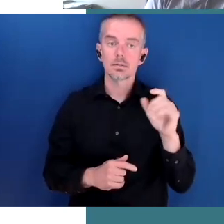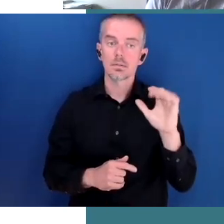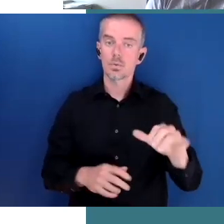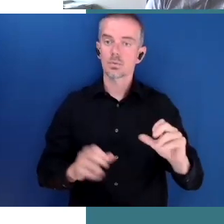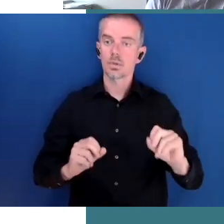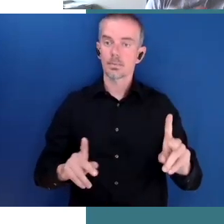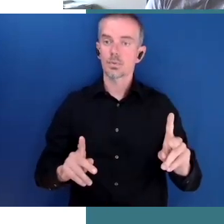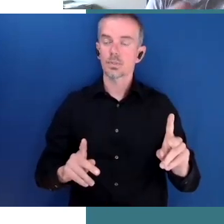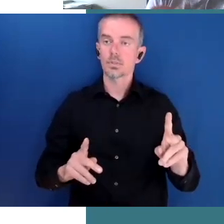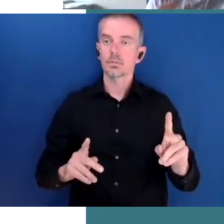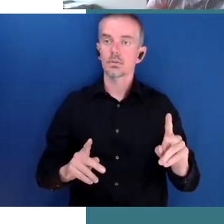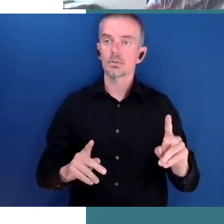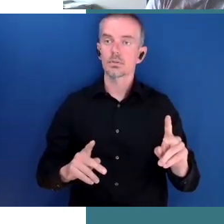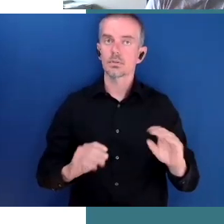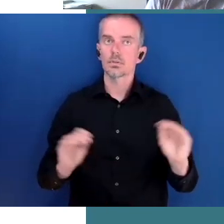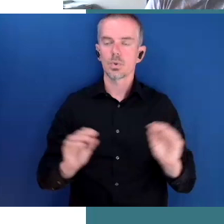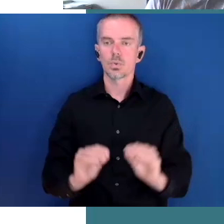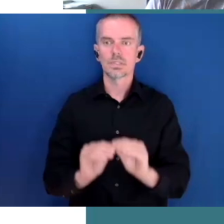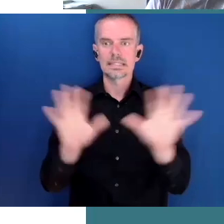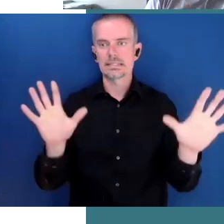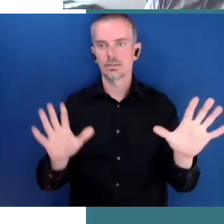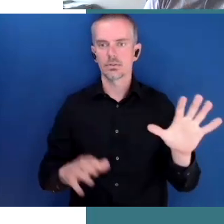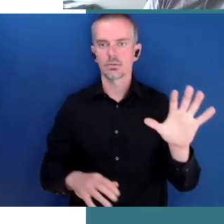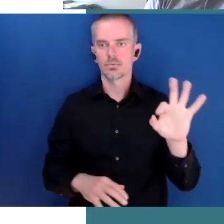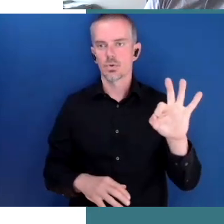opportunities don't have kind of the clear Forest Service